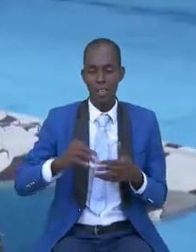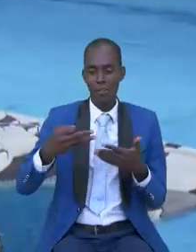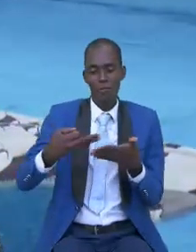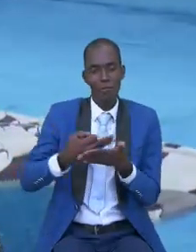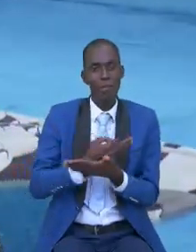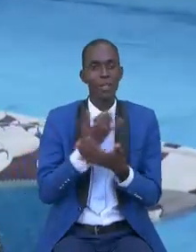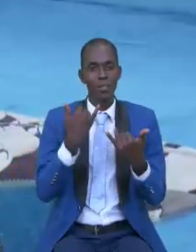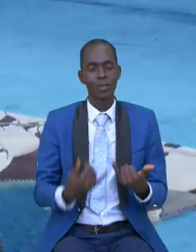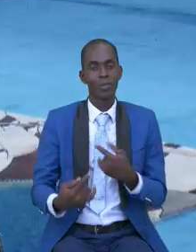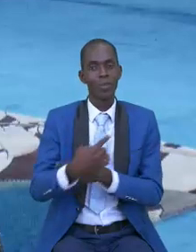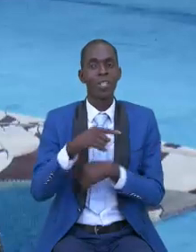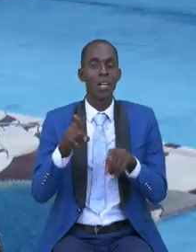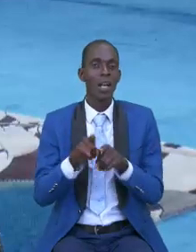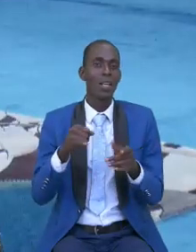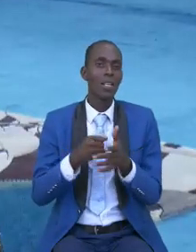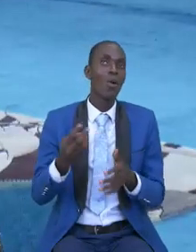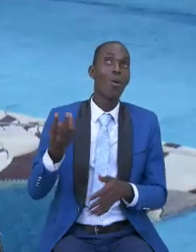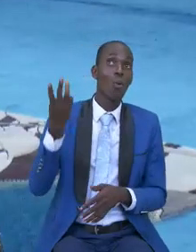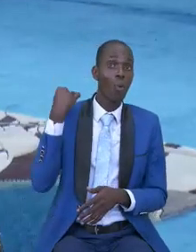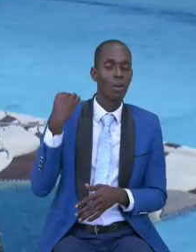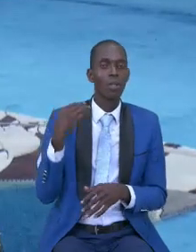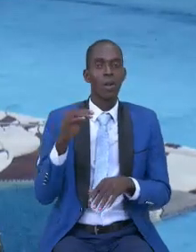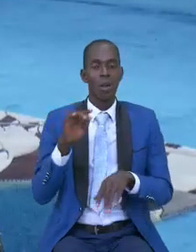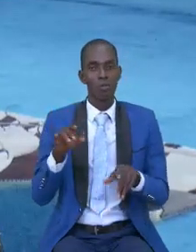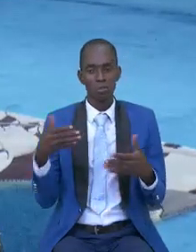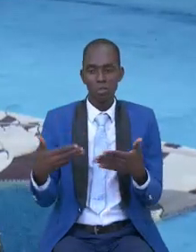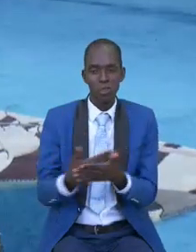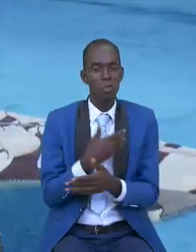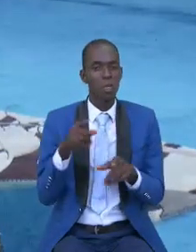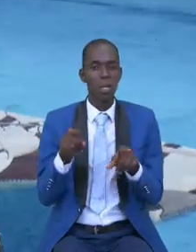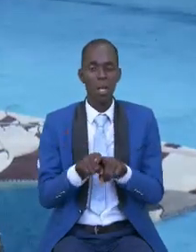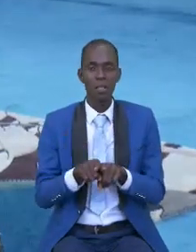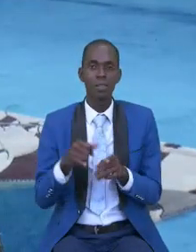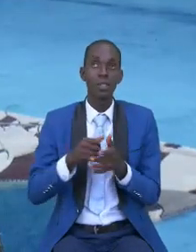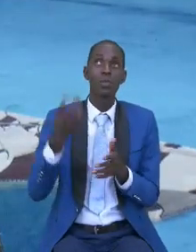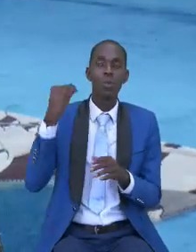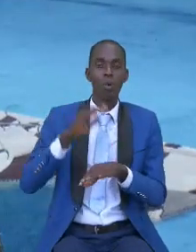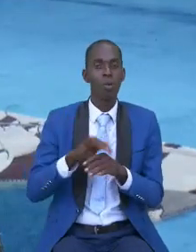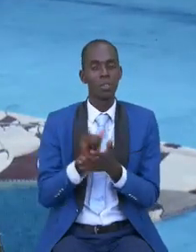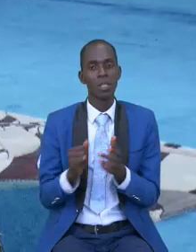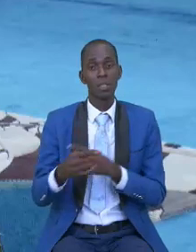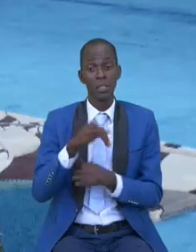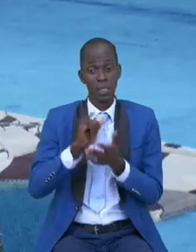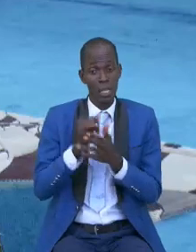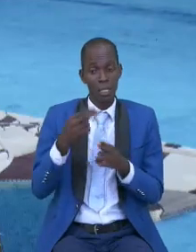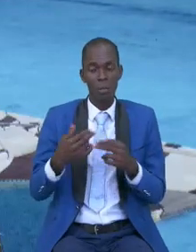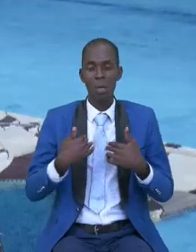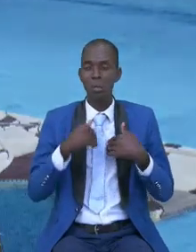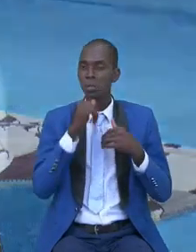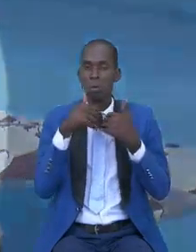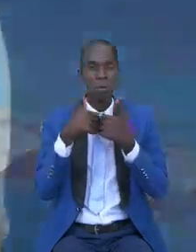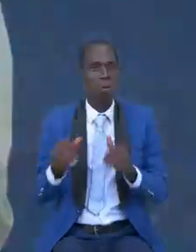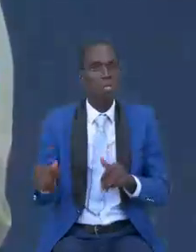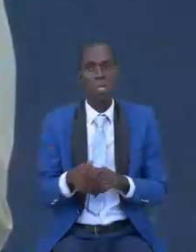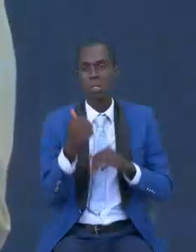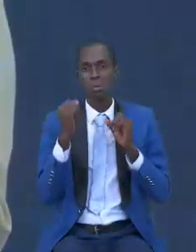today as it was on that day. That name had not lost any power. That name has not